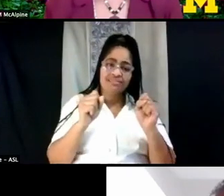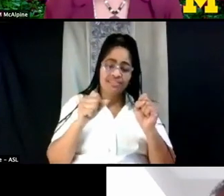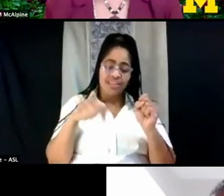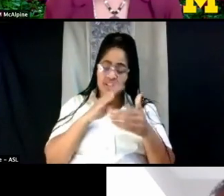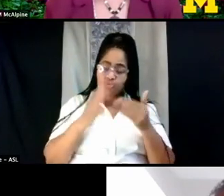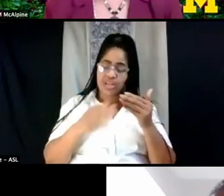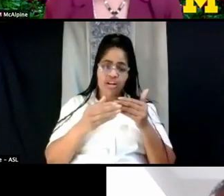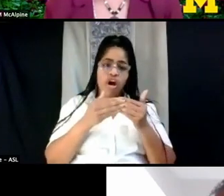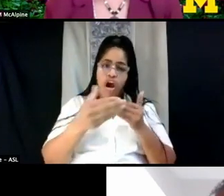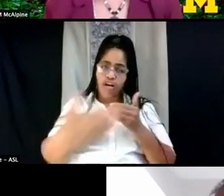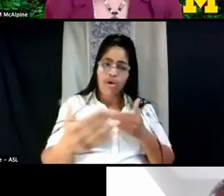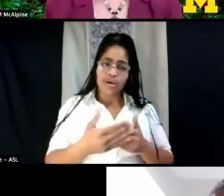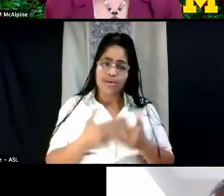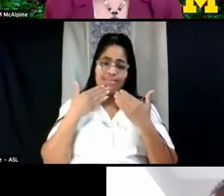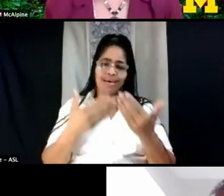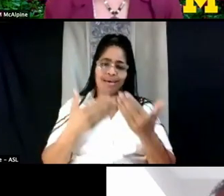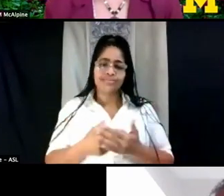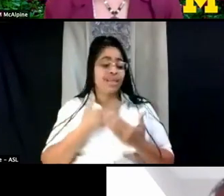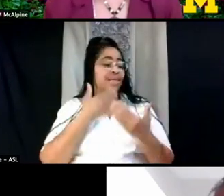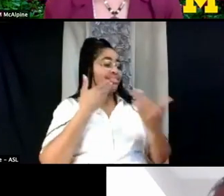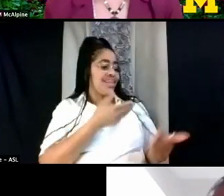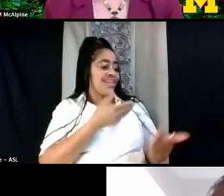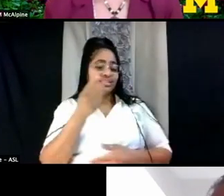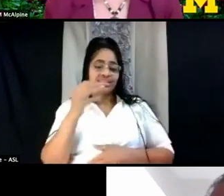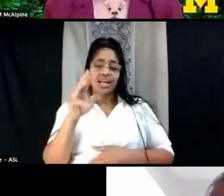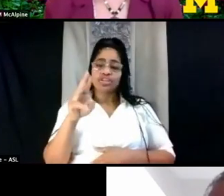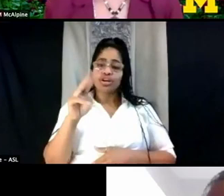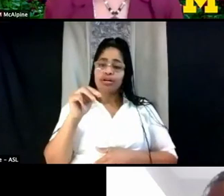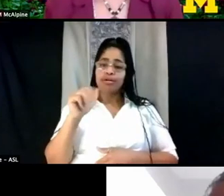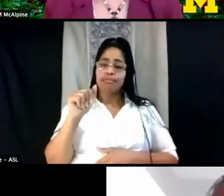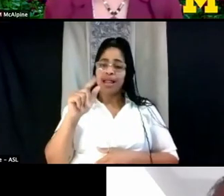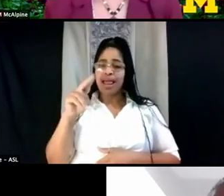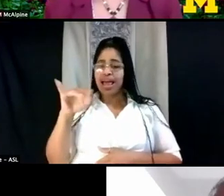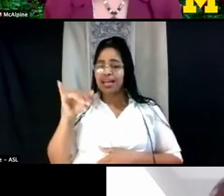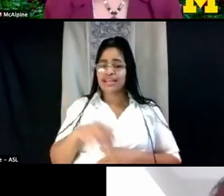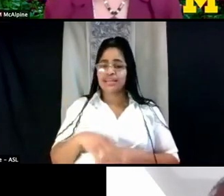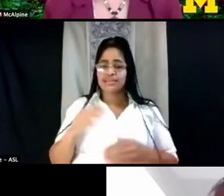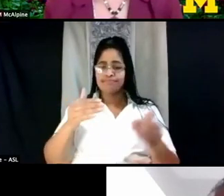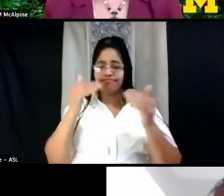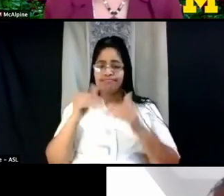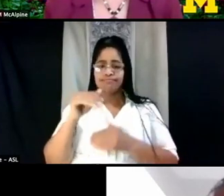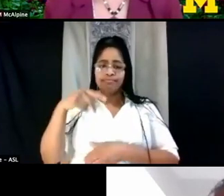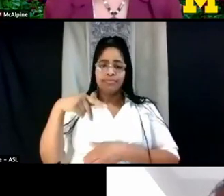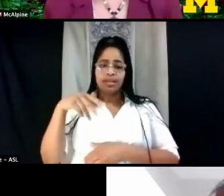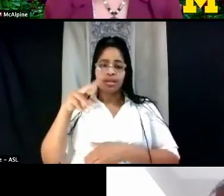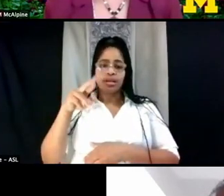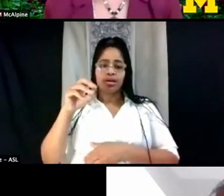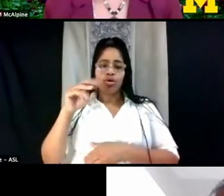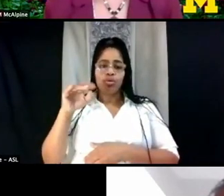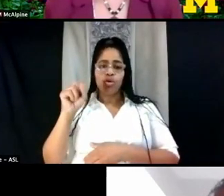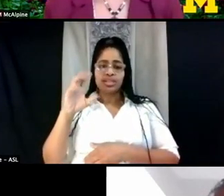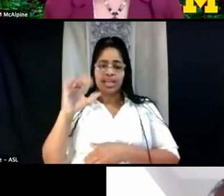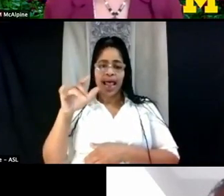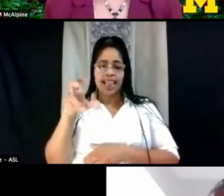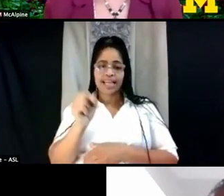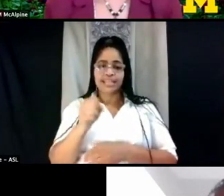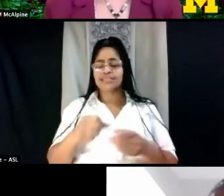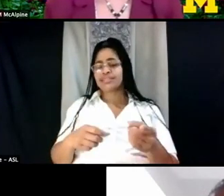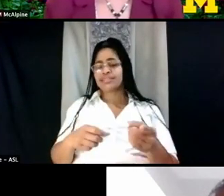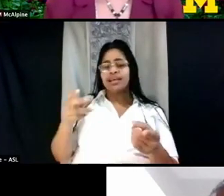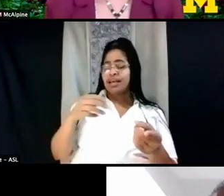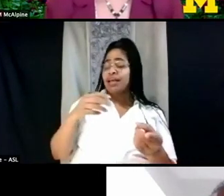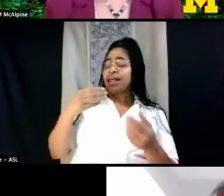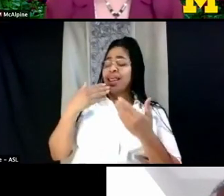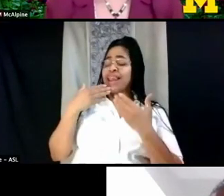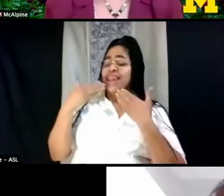Thanks. Thanks, Dr. Milani. I next call upon Provost Collins. Thank you very much, President Sissel. And it's